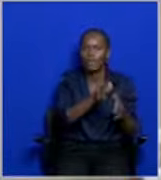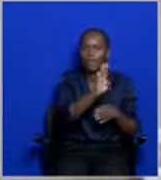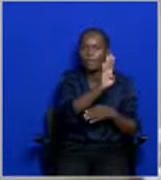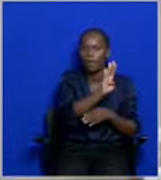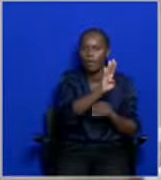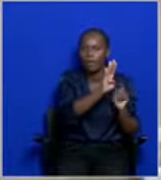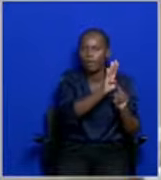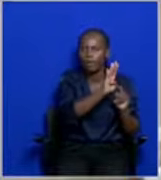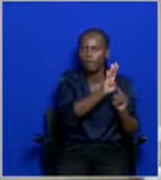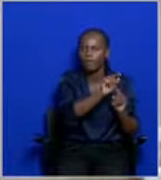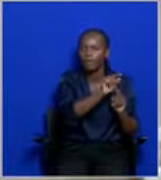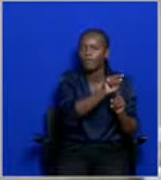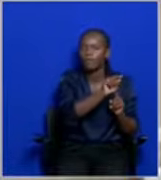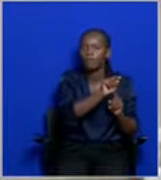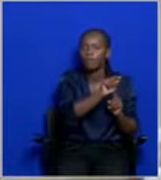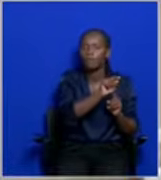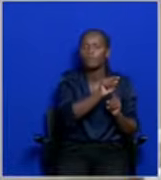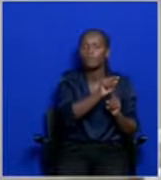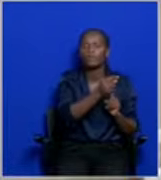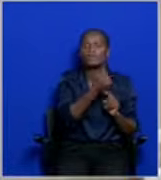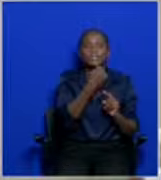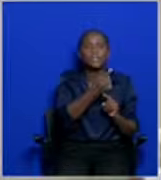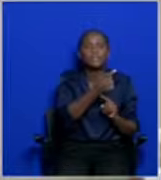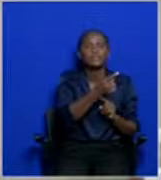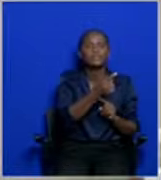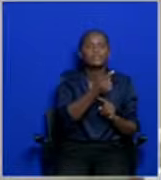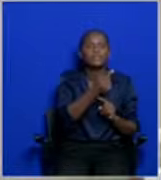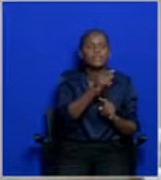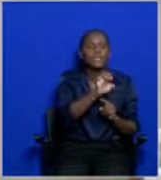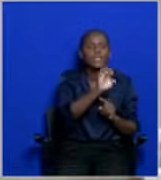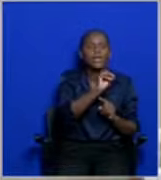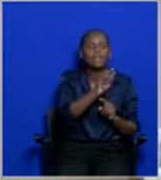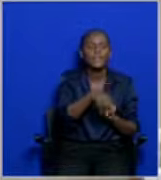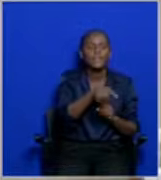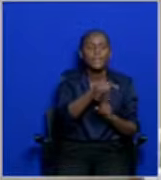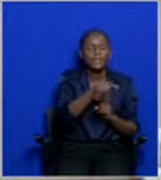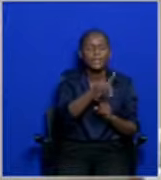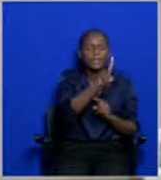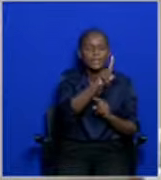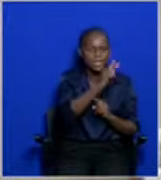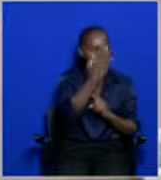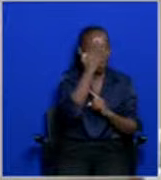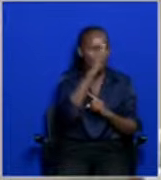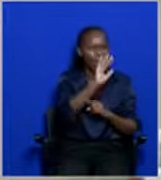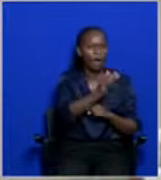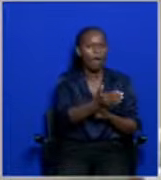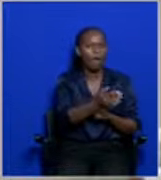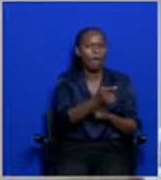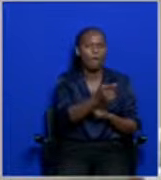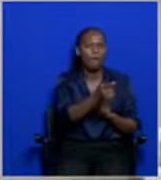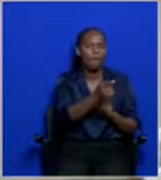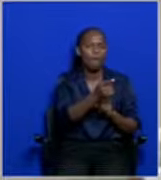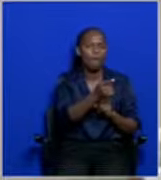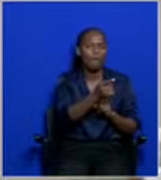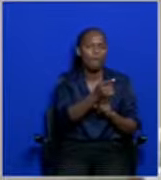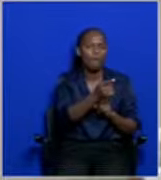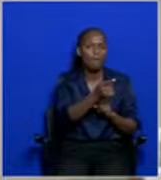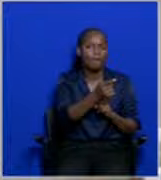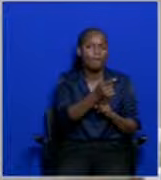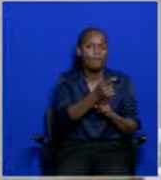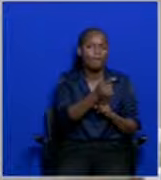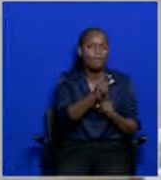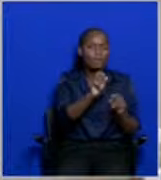the incident before the civil claim, the intention to institute civil claim was expressed. You